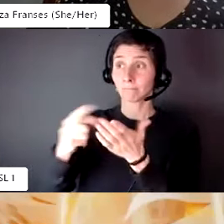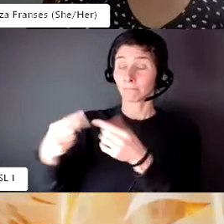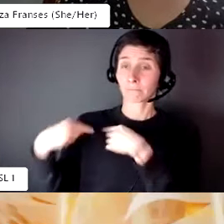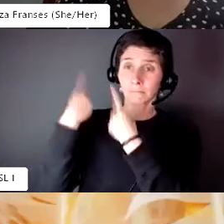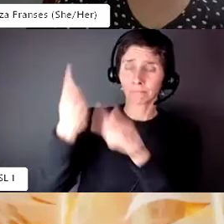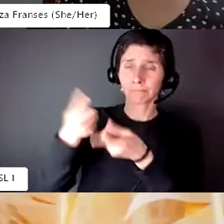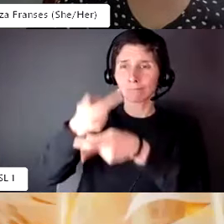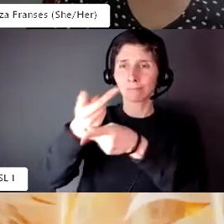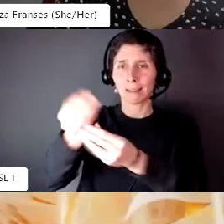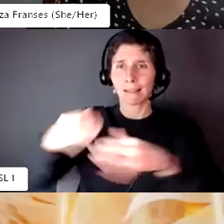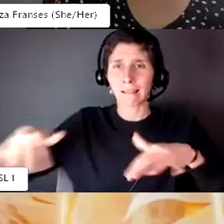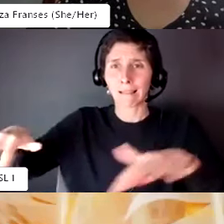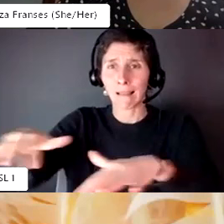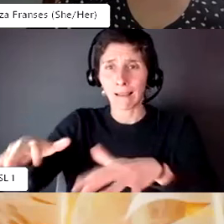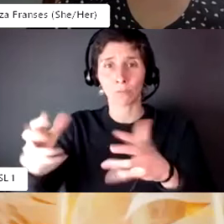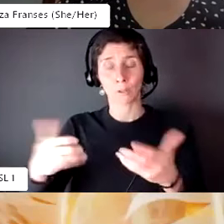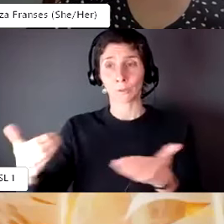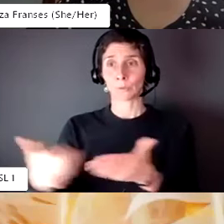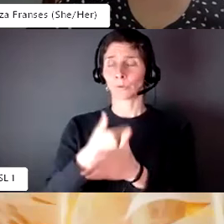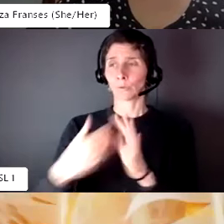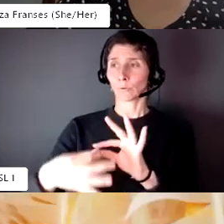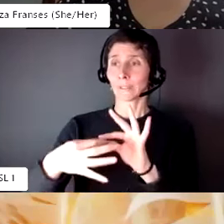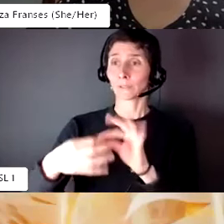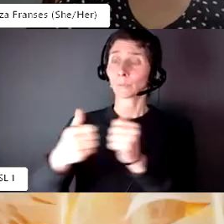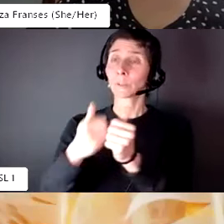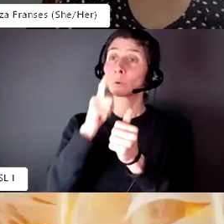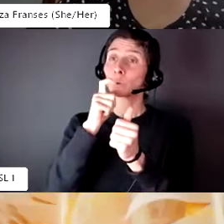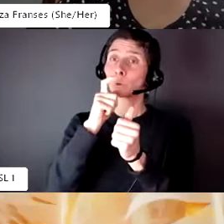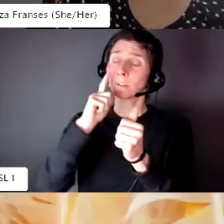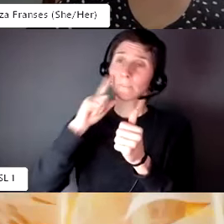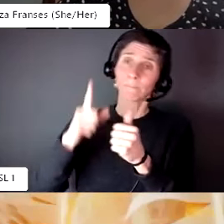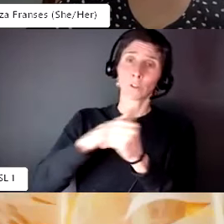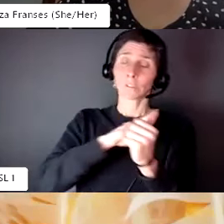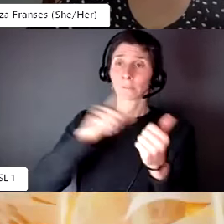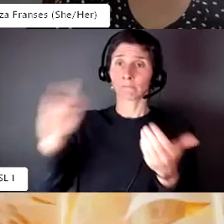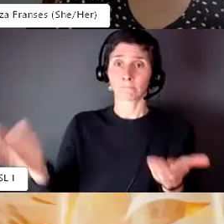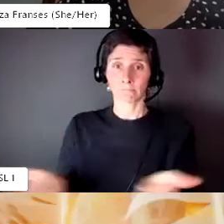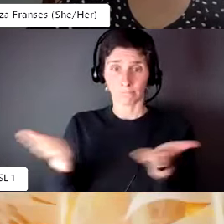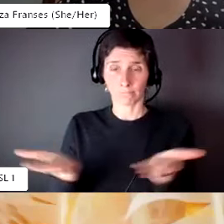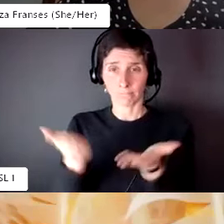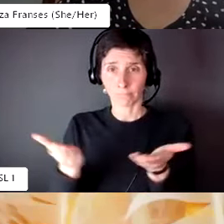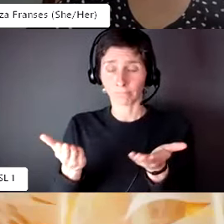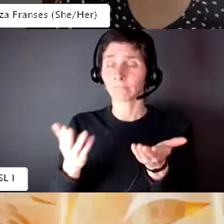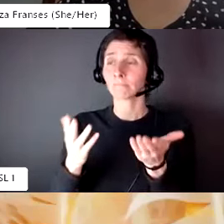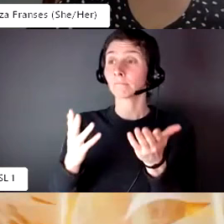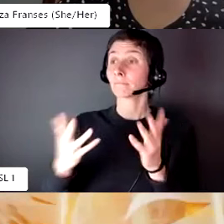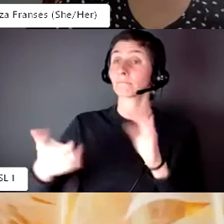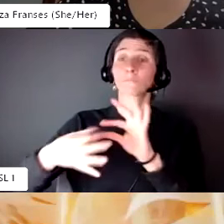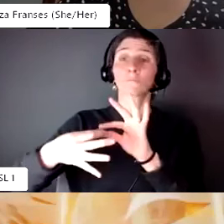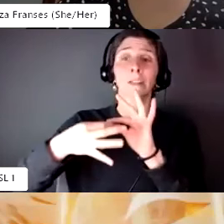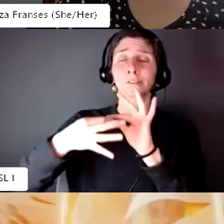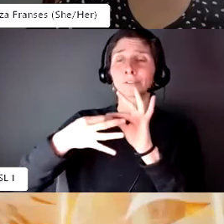new relationship with the original peoples of this land, one that is based in honor and deep